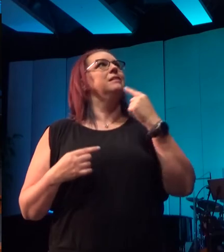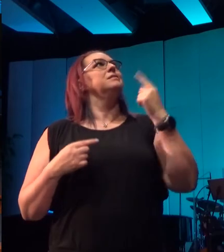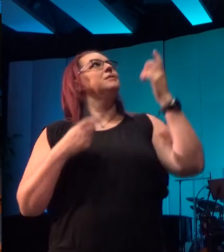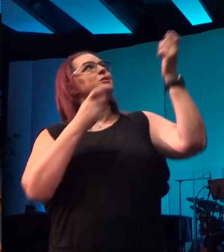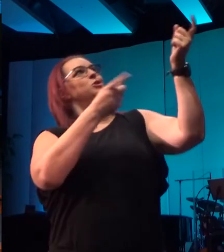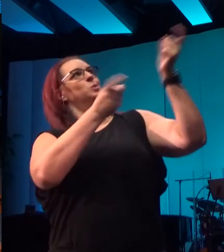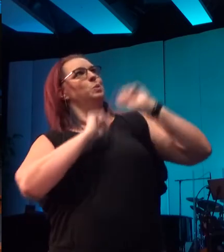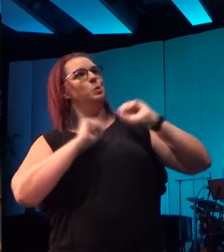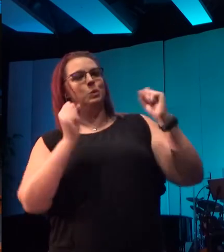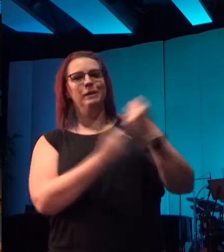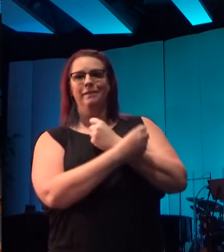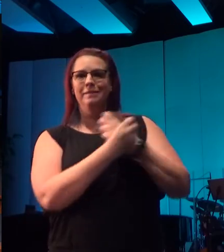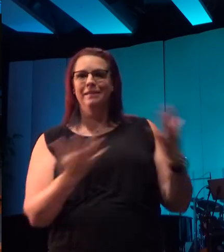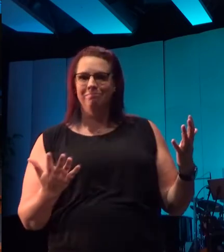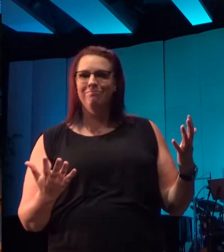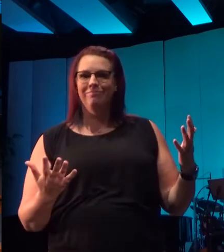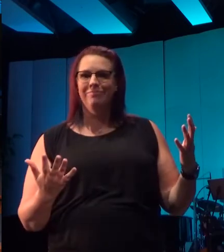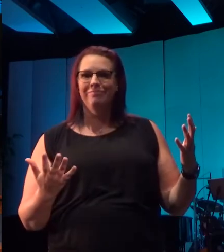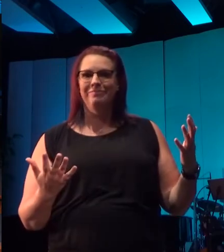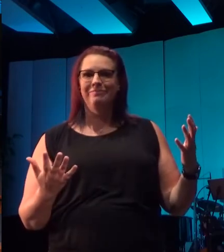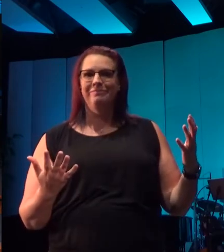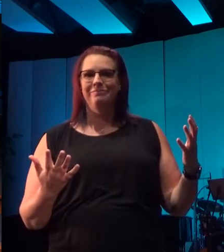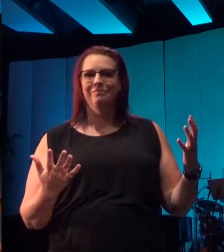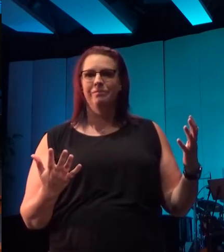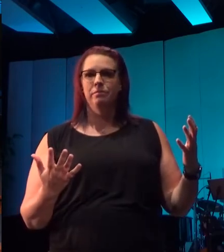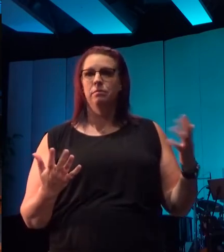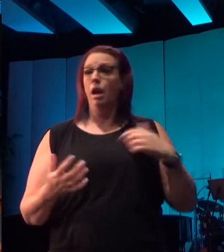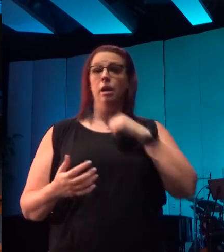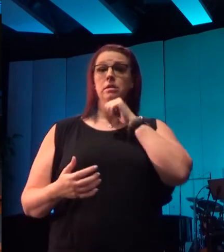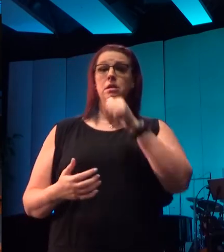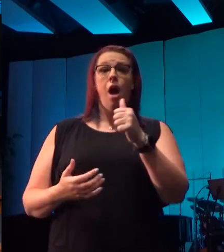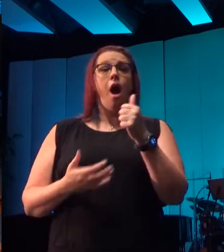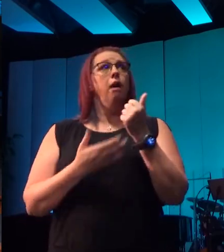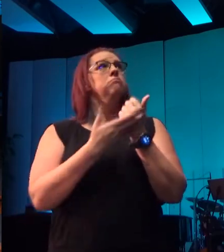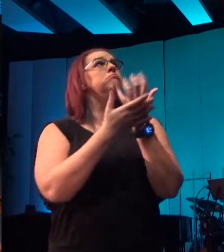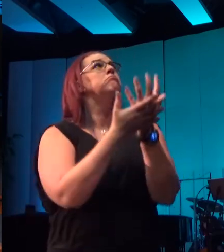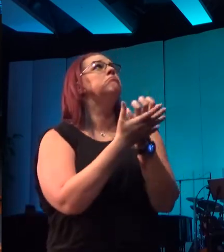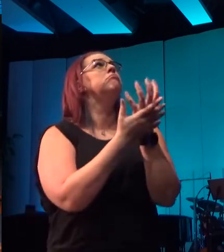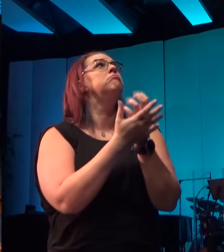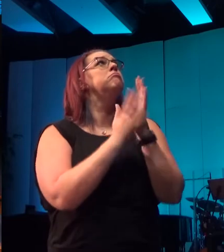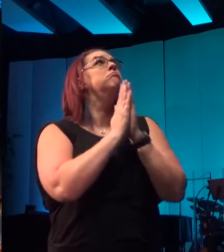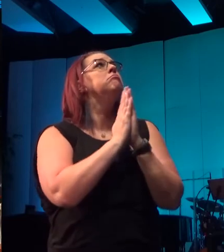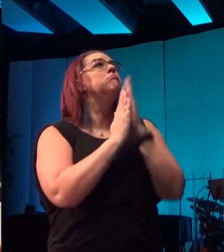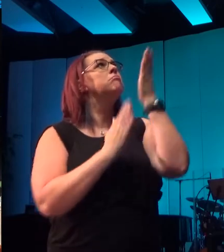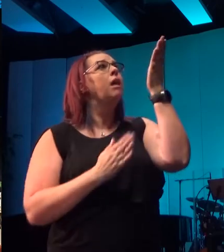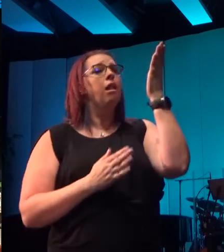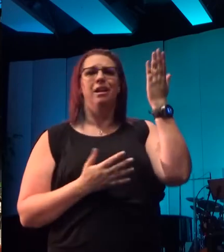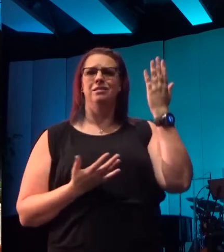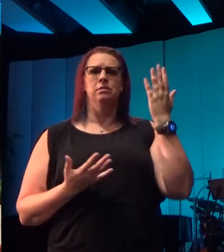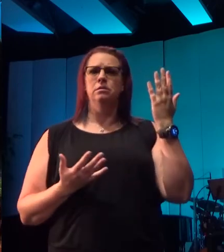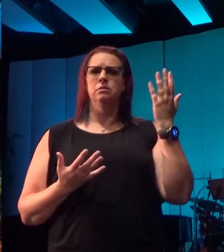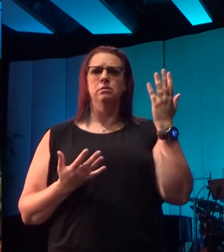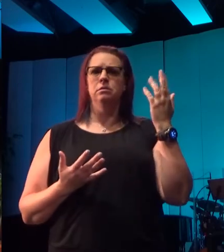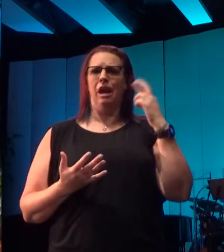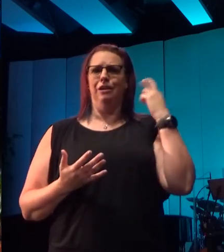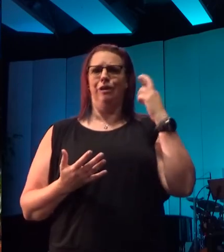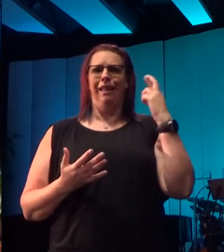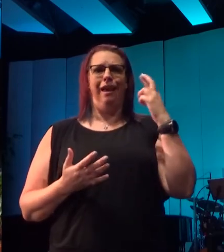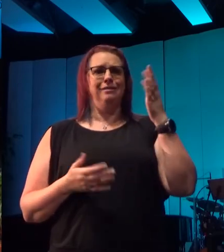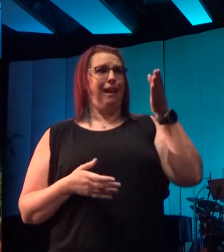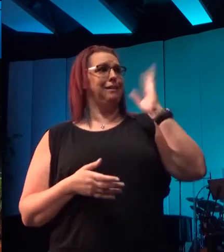not want. And notice that he wasn't pleading, he wasn't begging, because in that moment he realized God isn't a